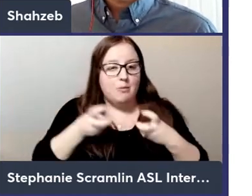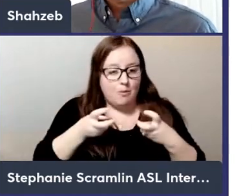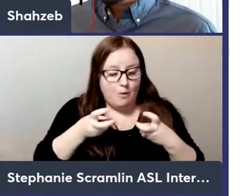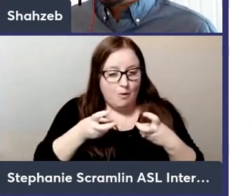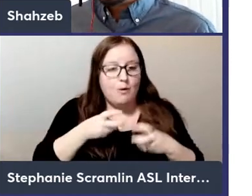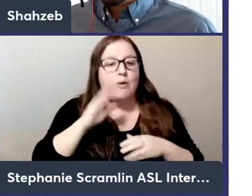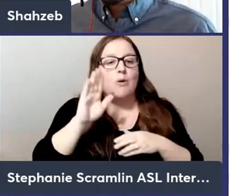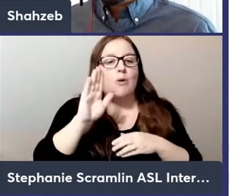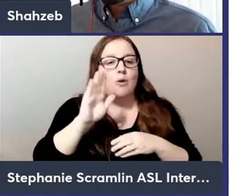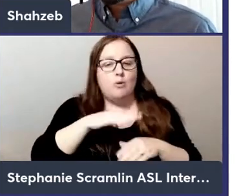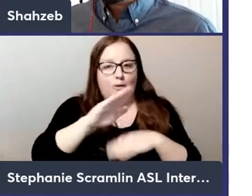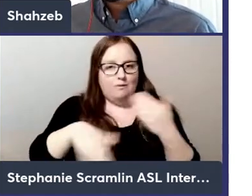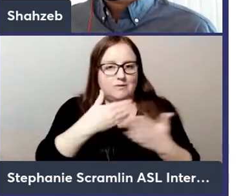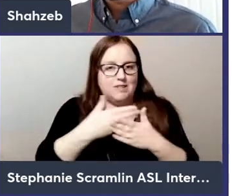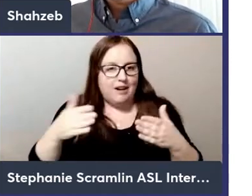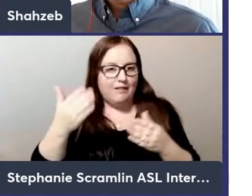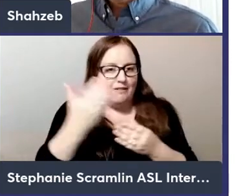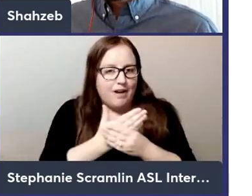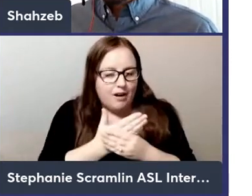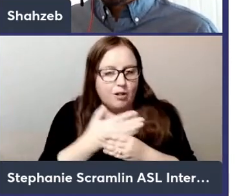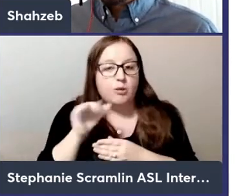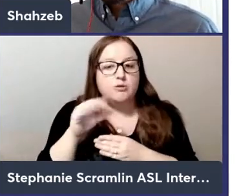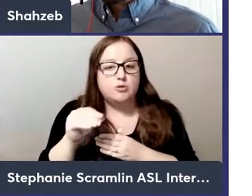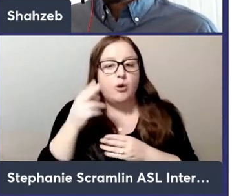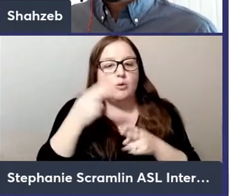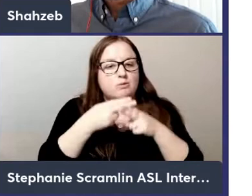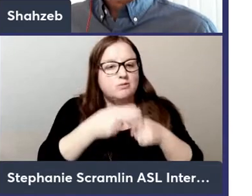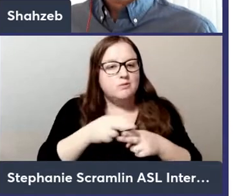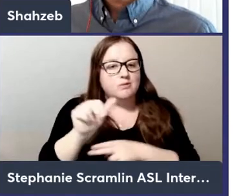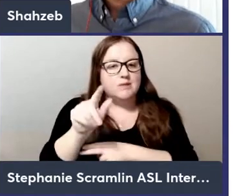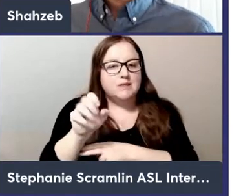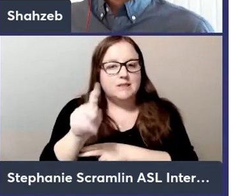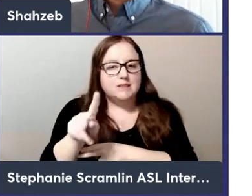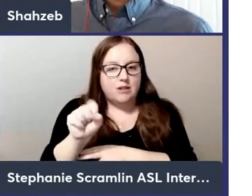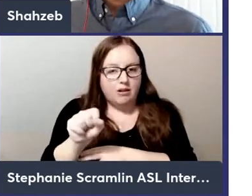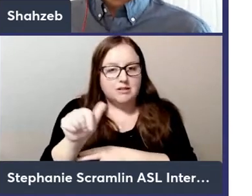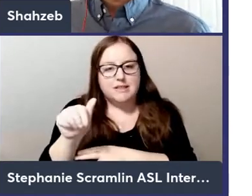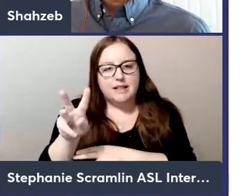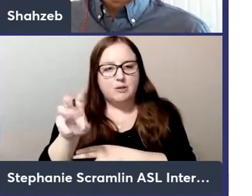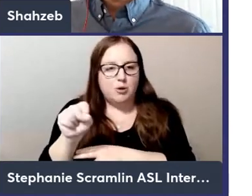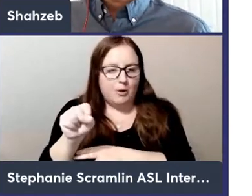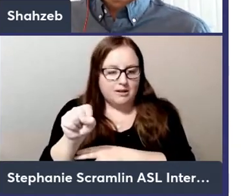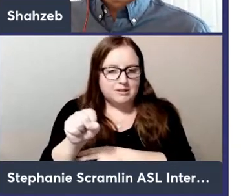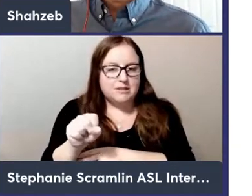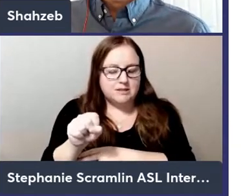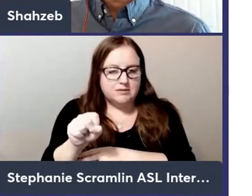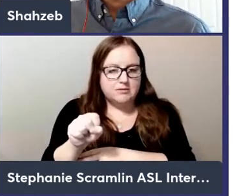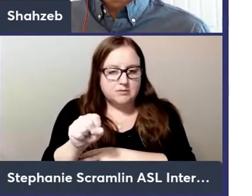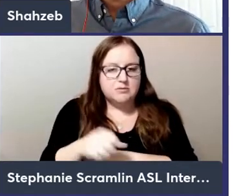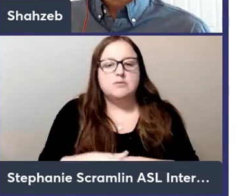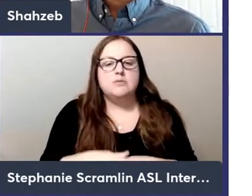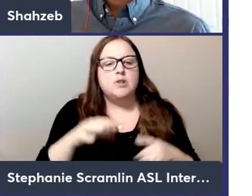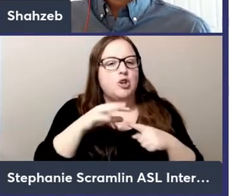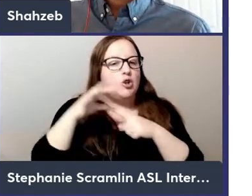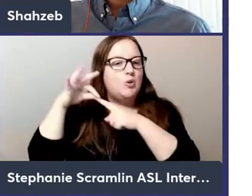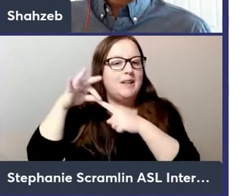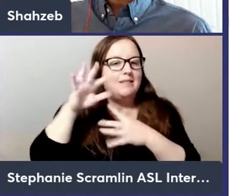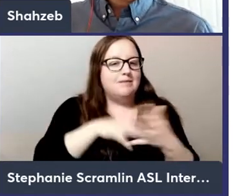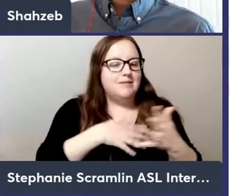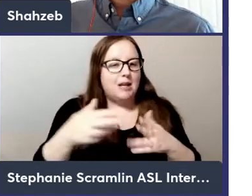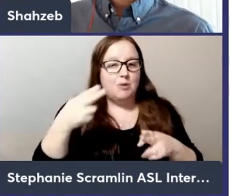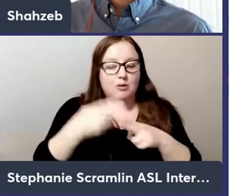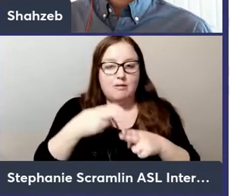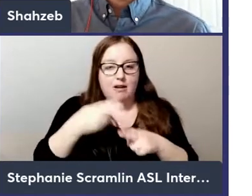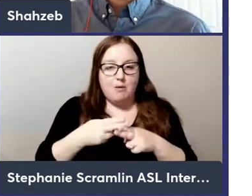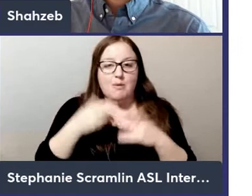your entire file. So let me just give this a stocks AWS, a unique table name.